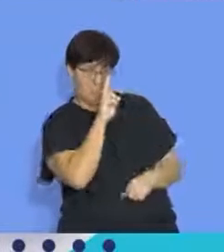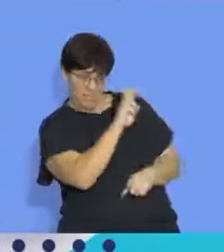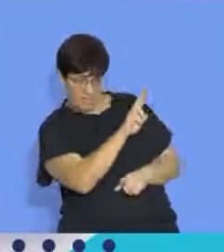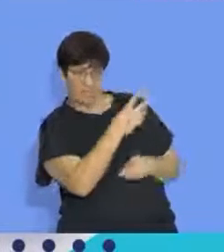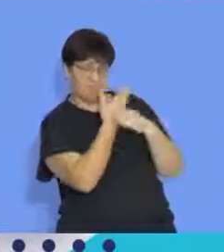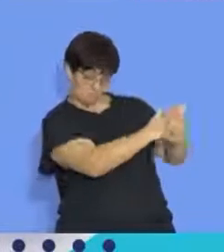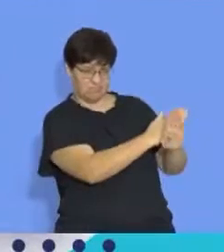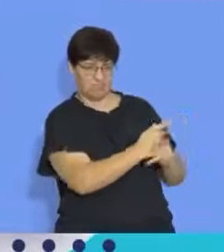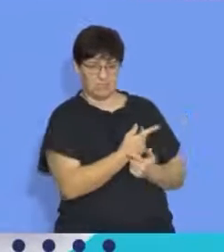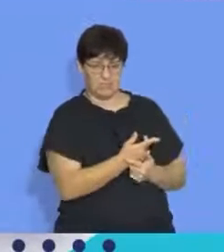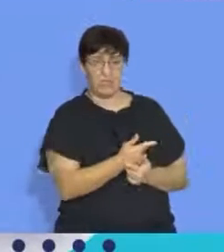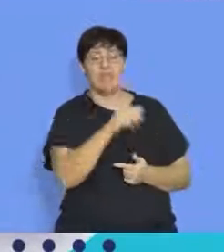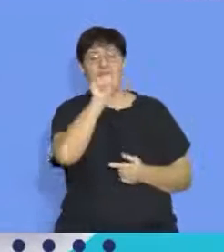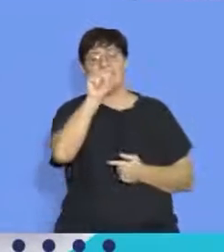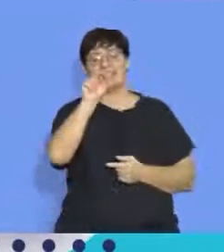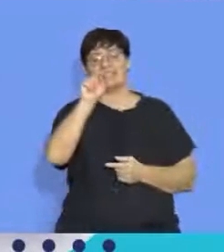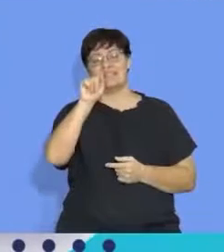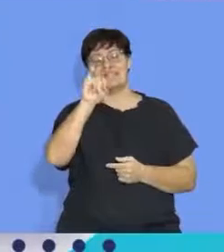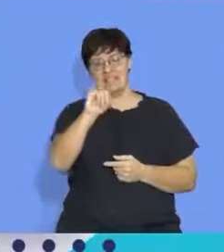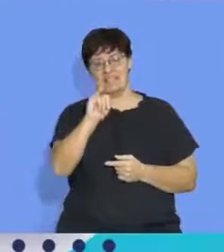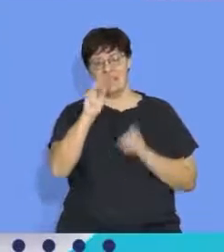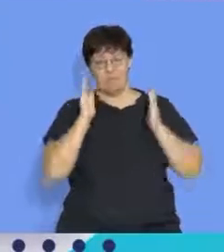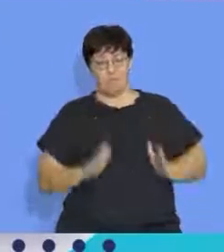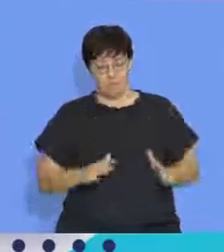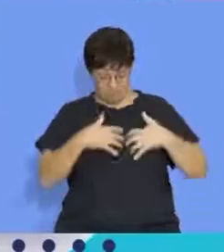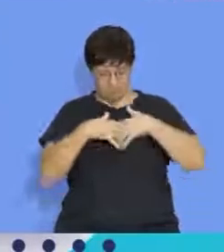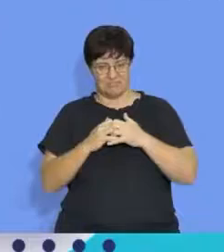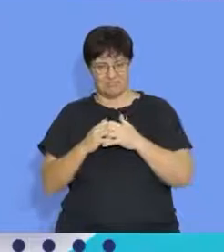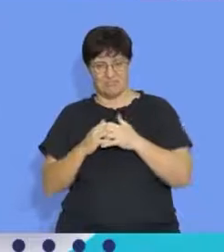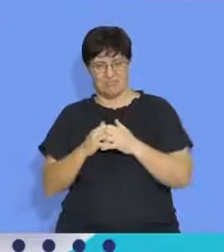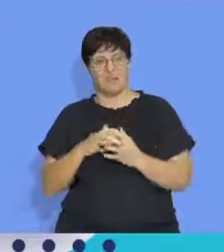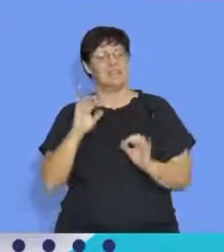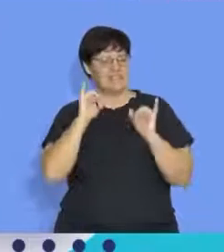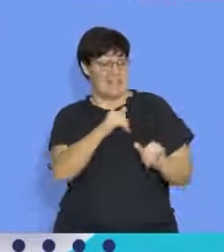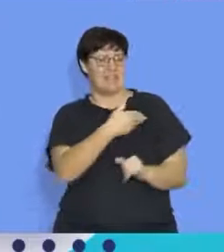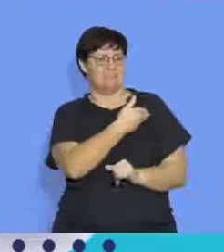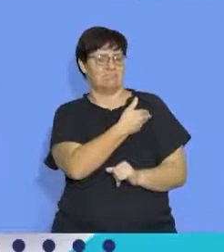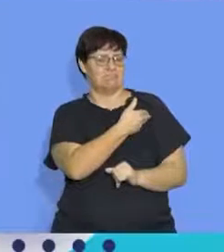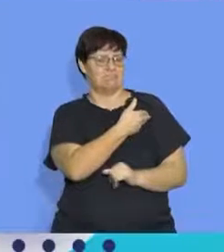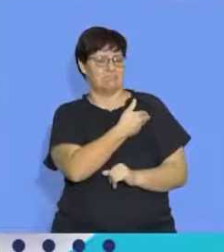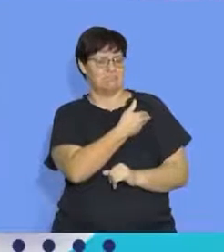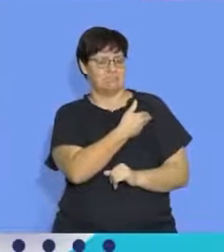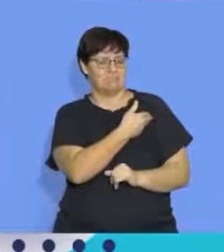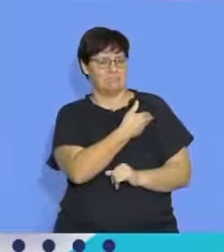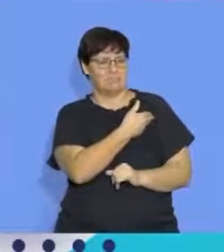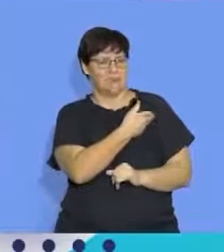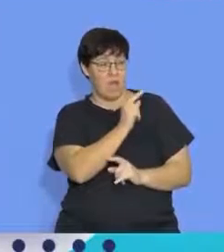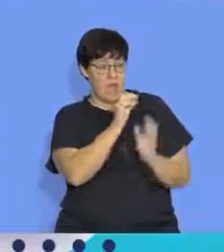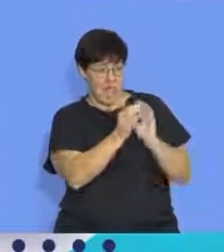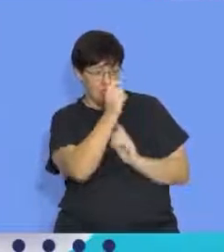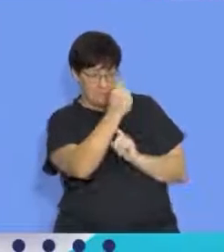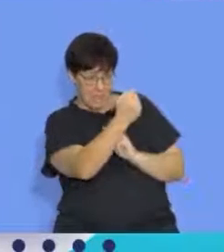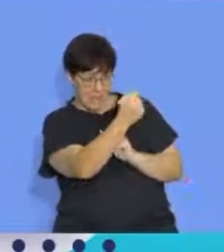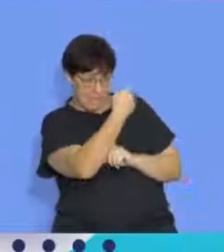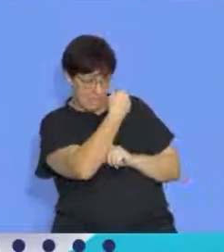produces something called an antibody. And that antibody stays in your system. So if a